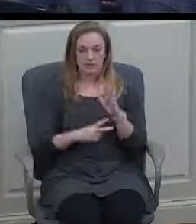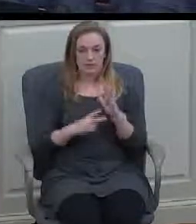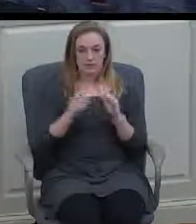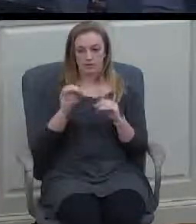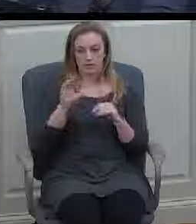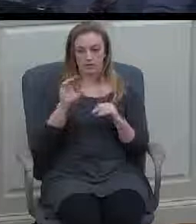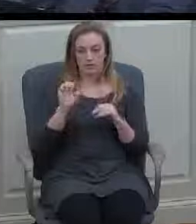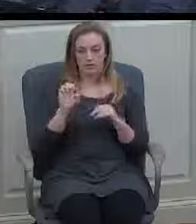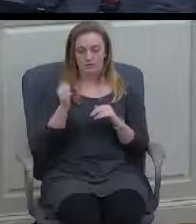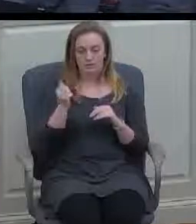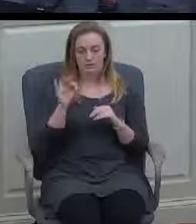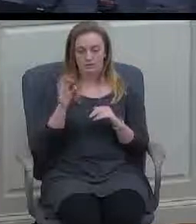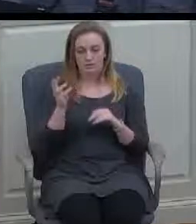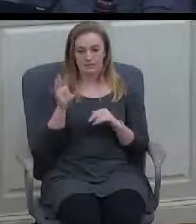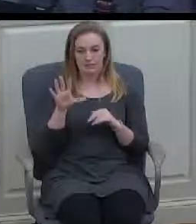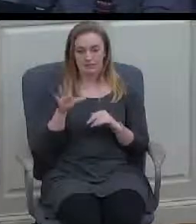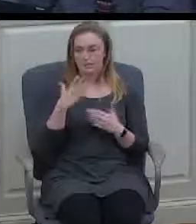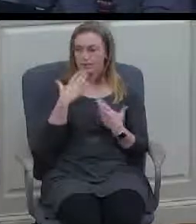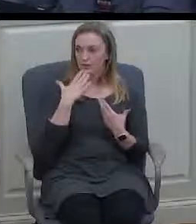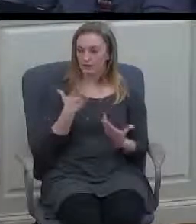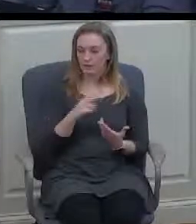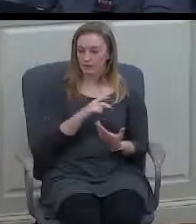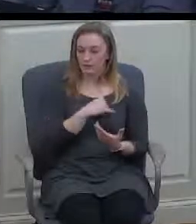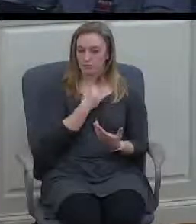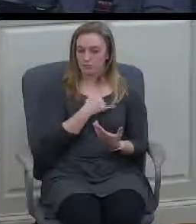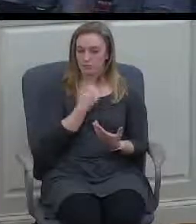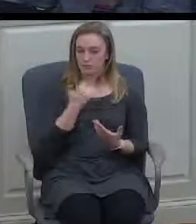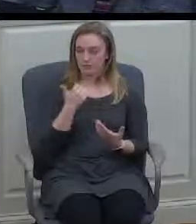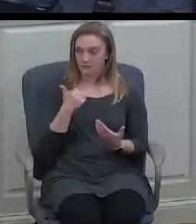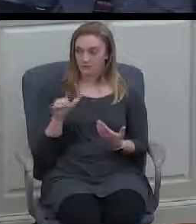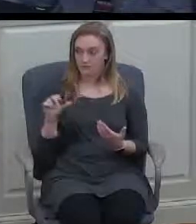ordinance 1965. Thank you, Commissioner Holland. Is there a second?